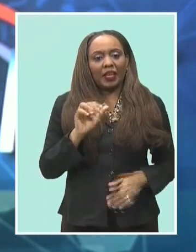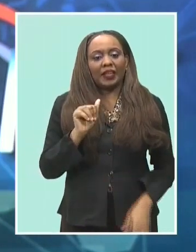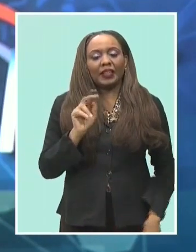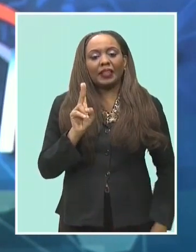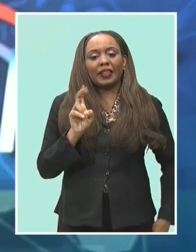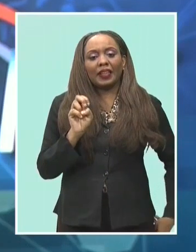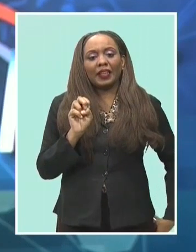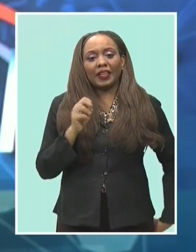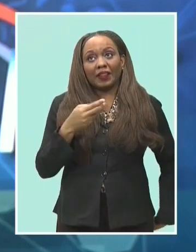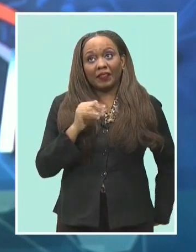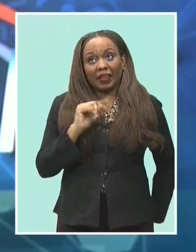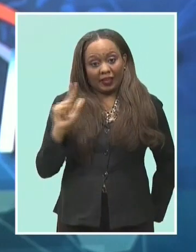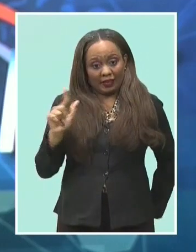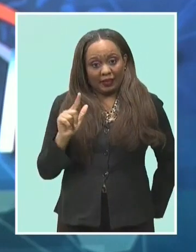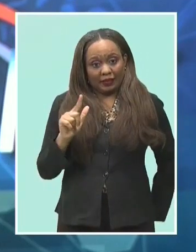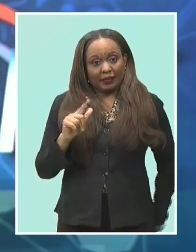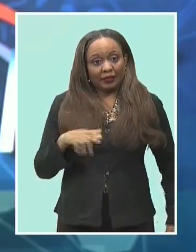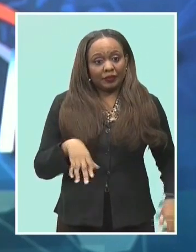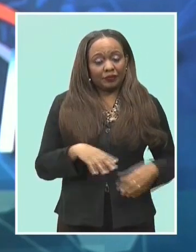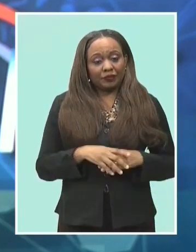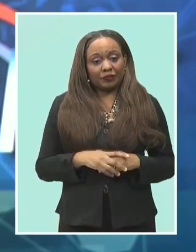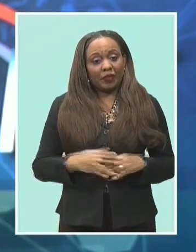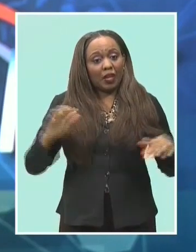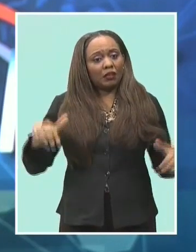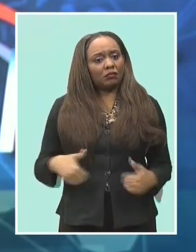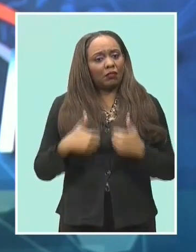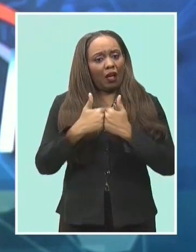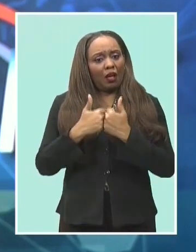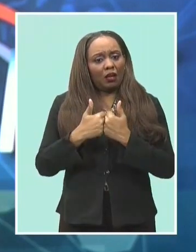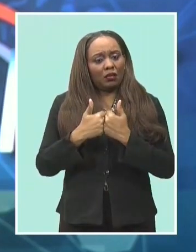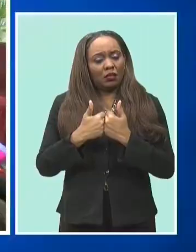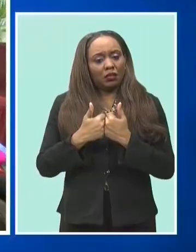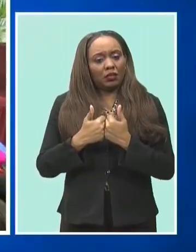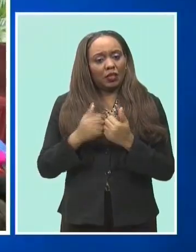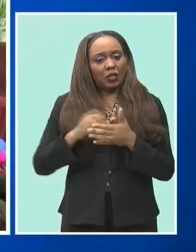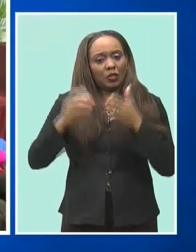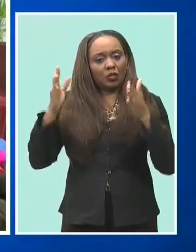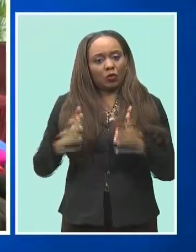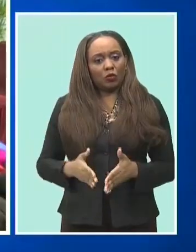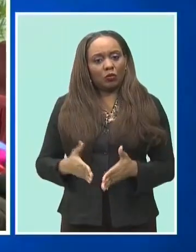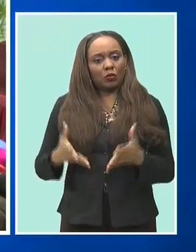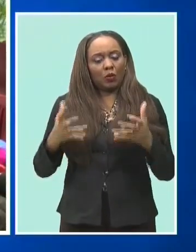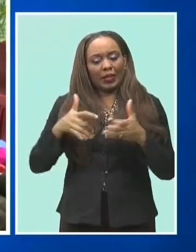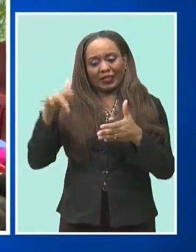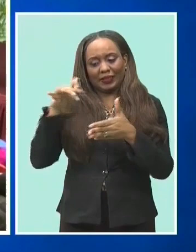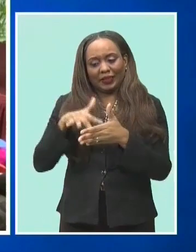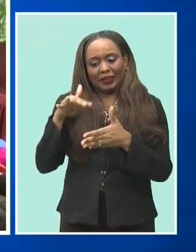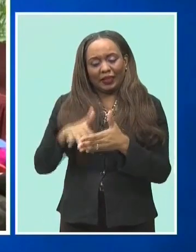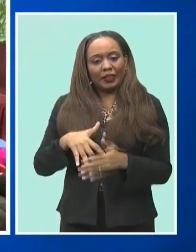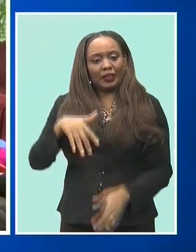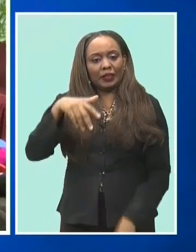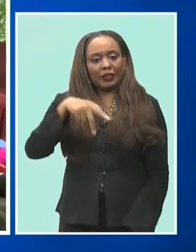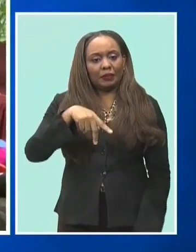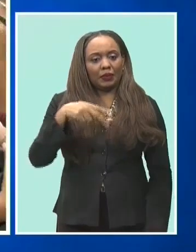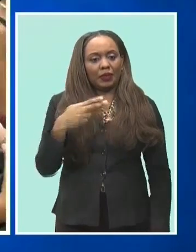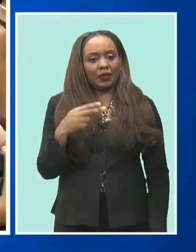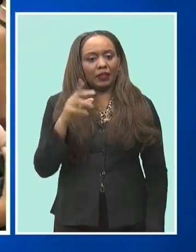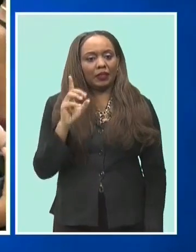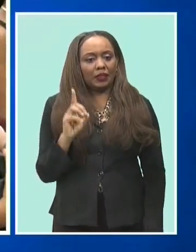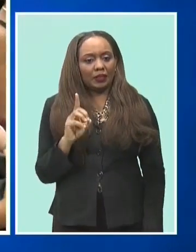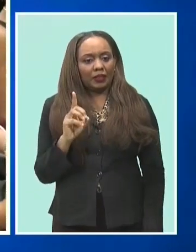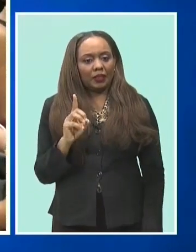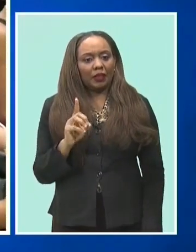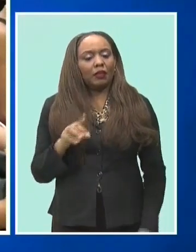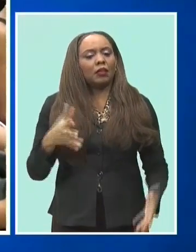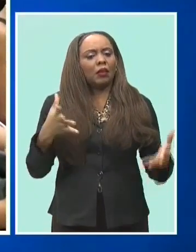Hill campus, Professor Udine Barreto, is challenging incoming postgraduate students to carve research niches and